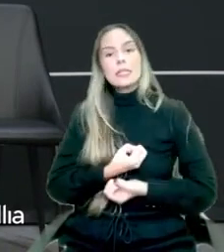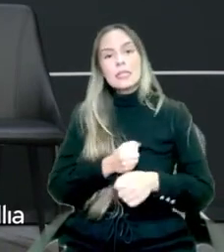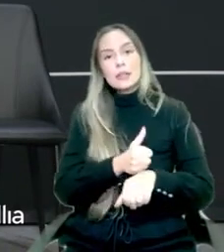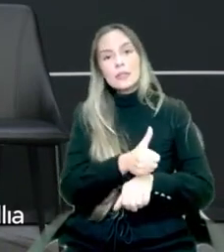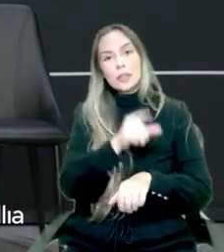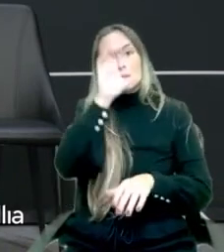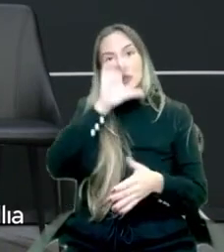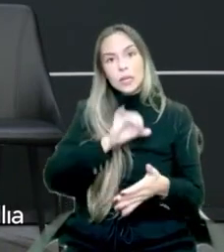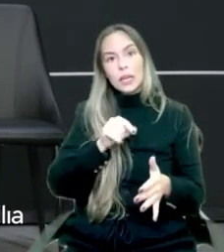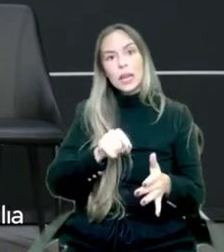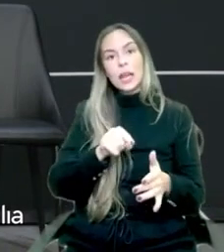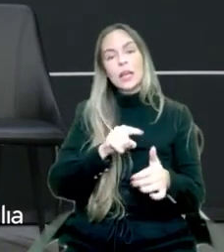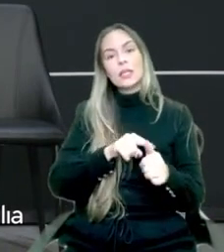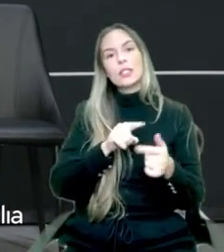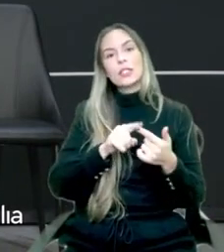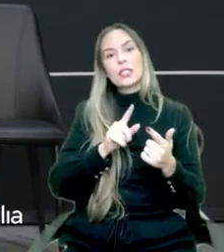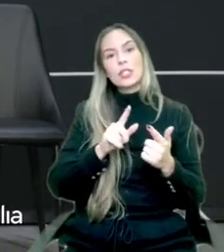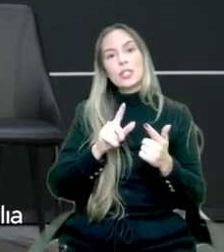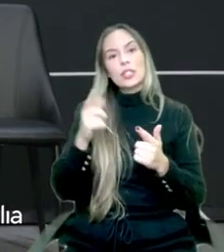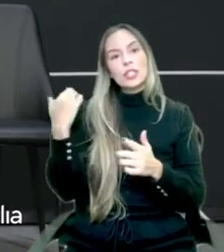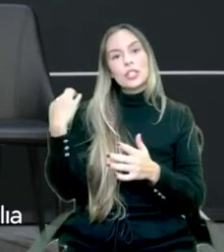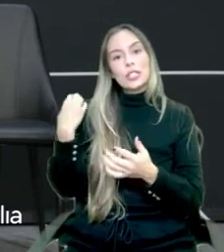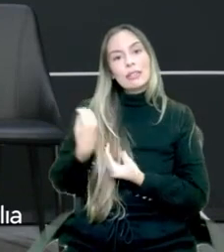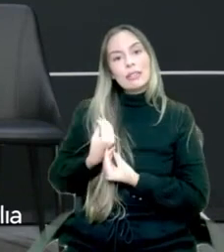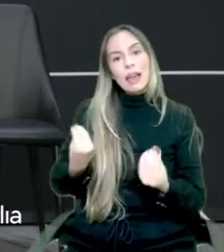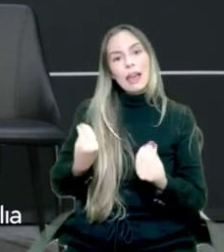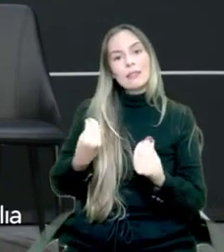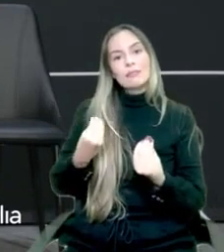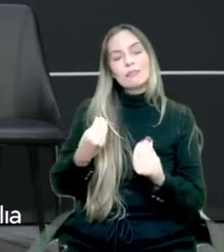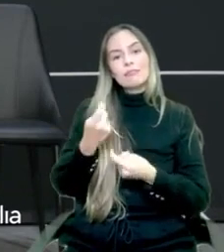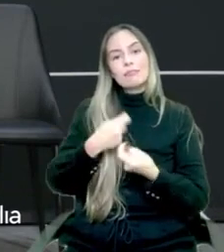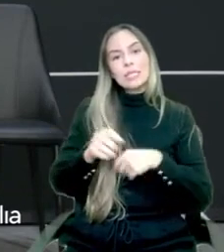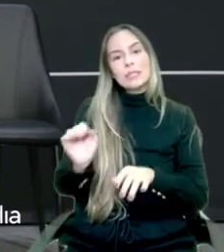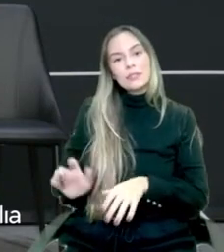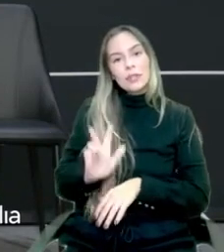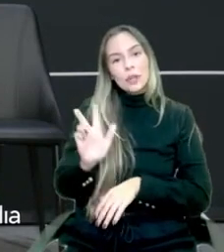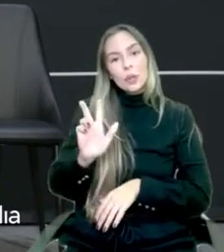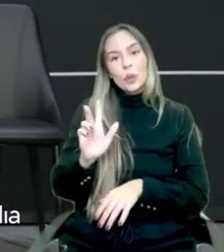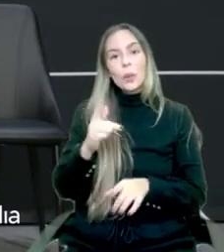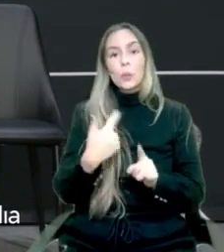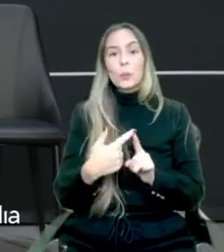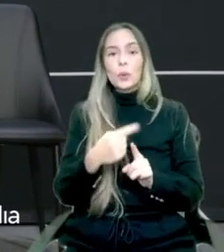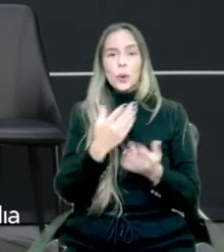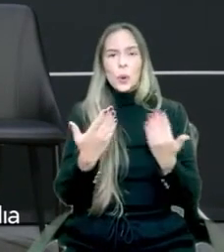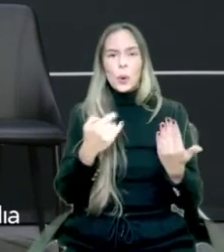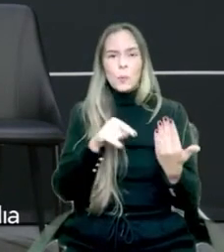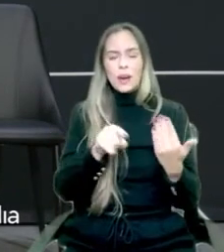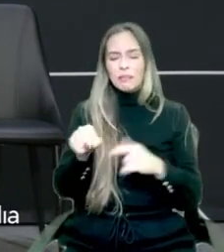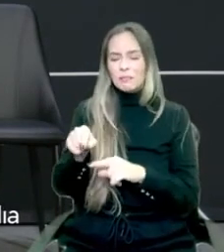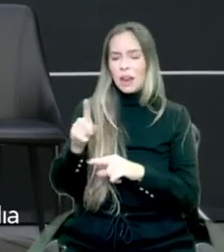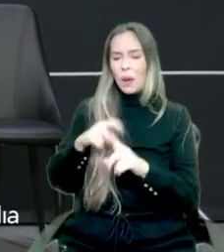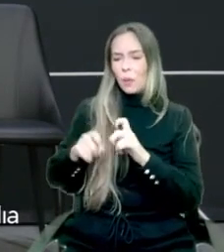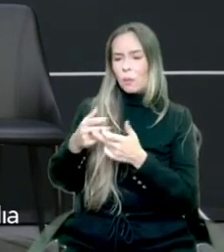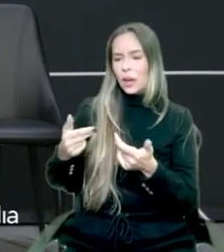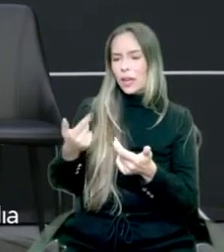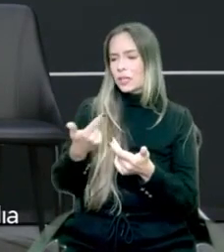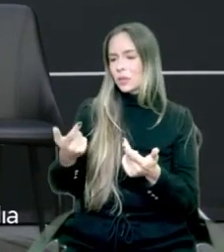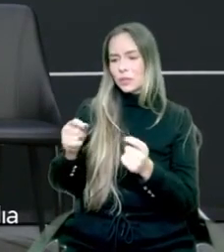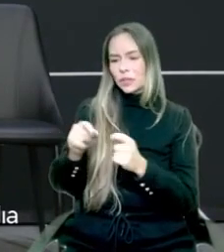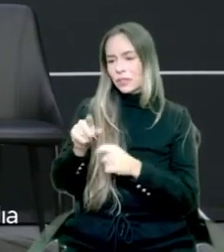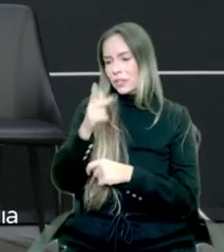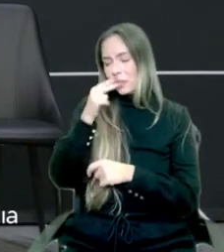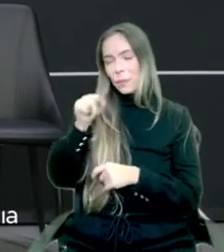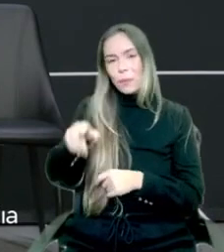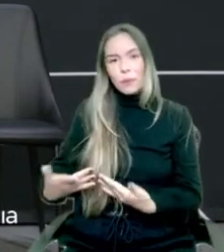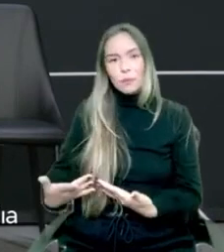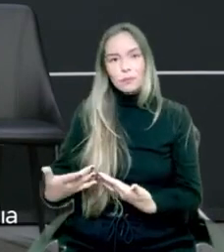to generate business value, let's say, rather than just focusing on what use cases are out there and what can we do with the thing.